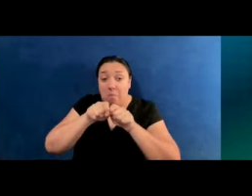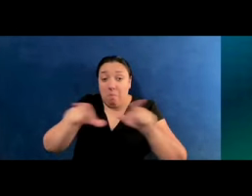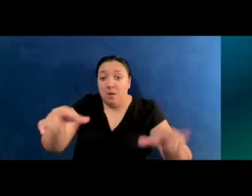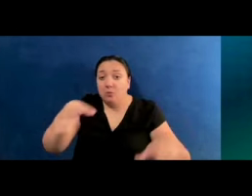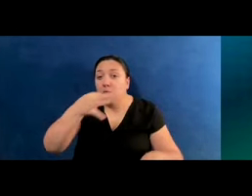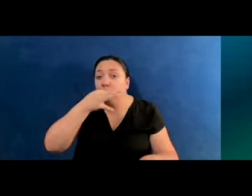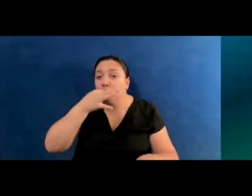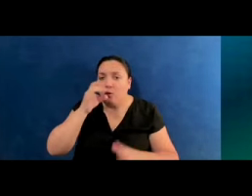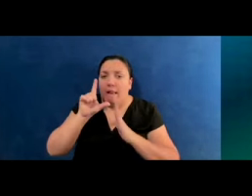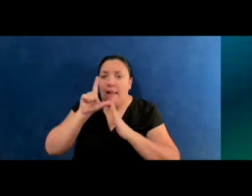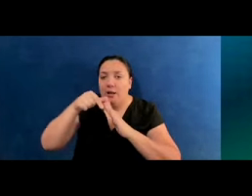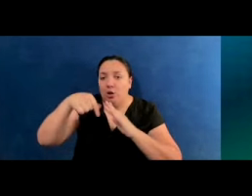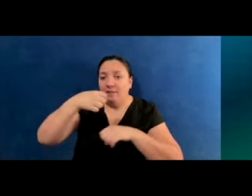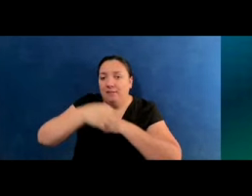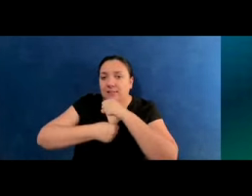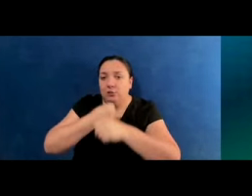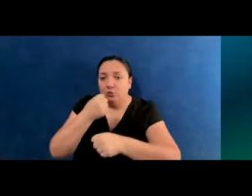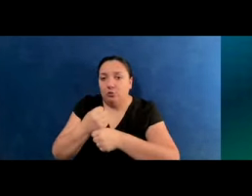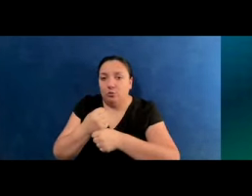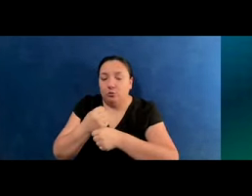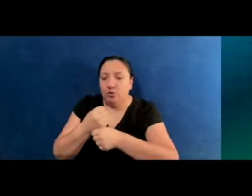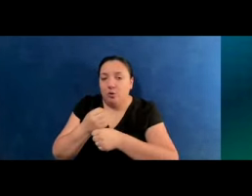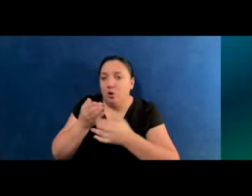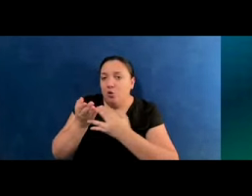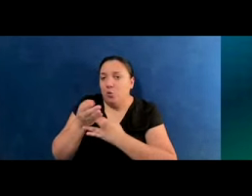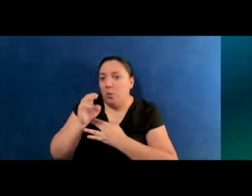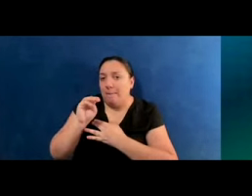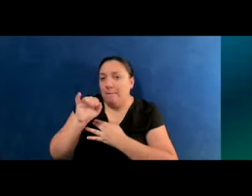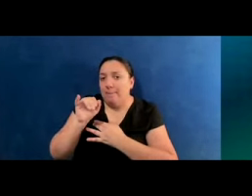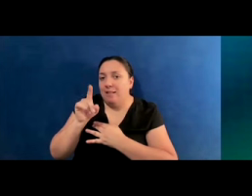this calendar year through a NIDLR project.